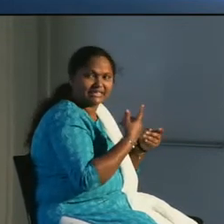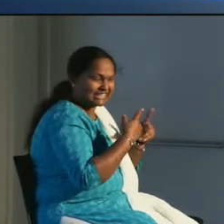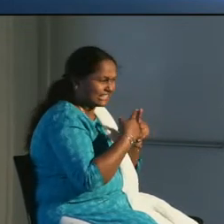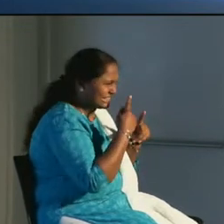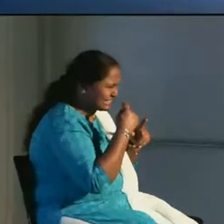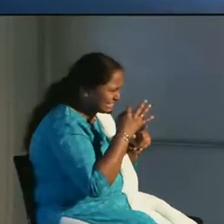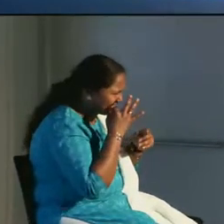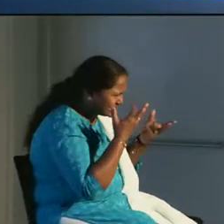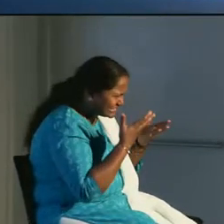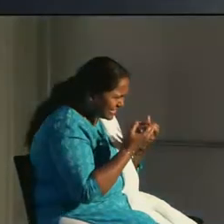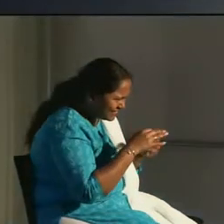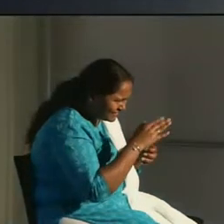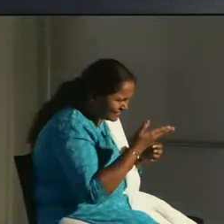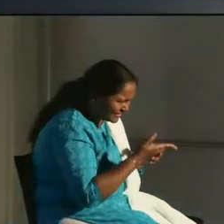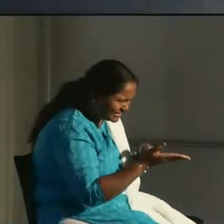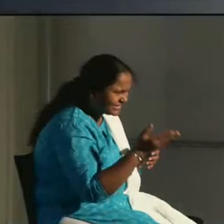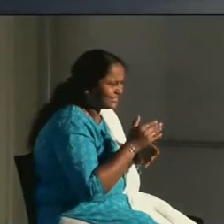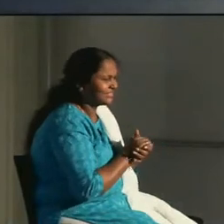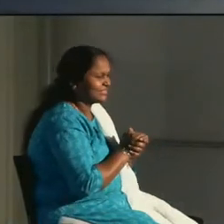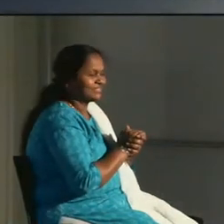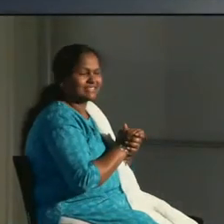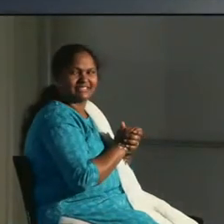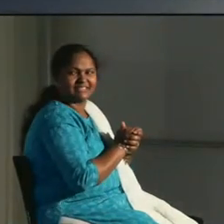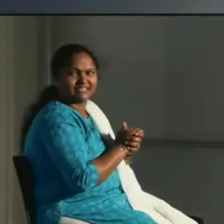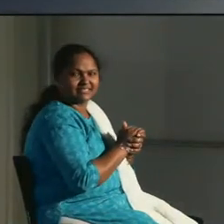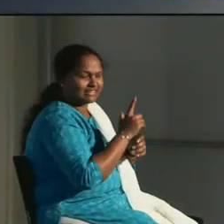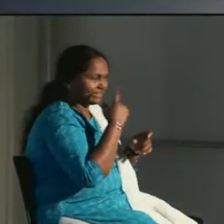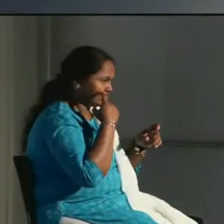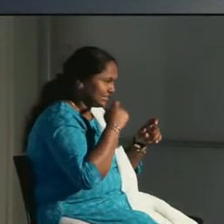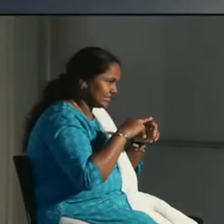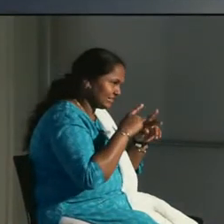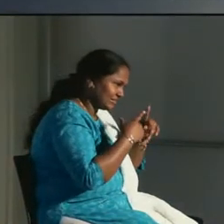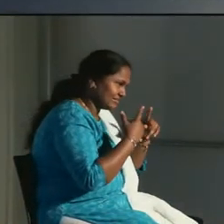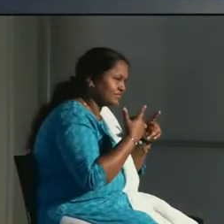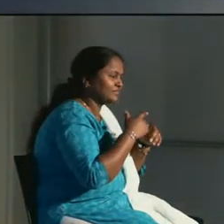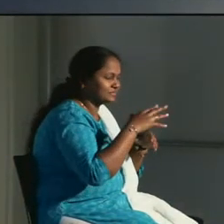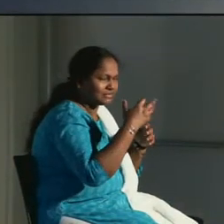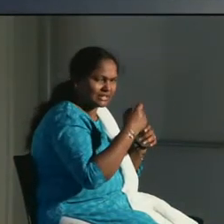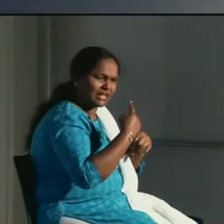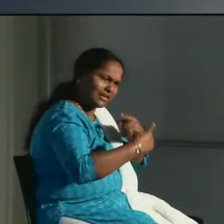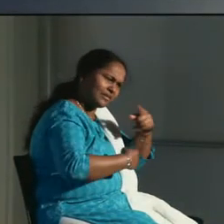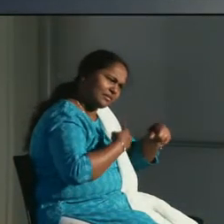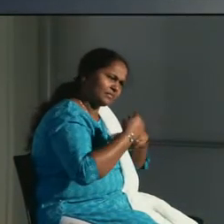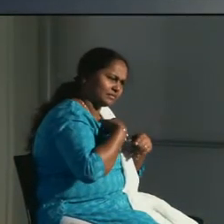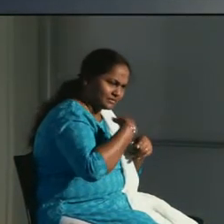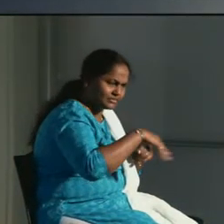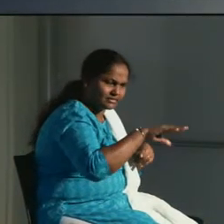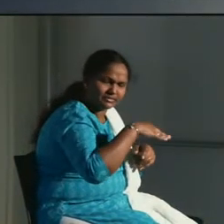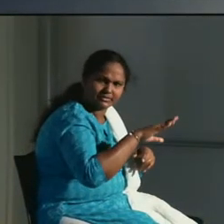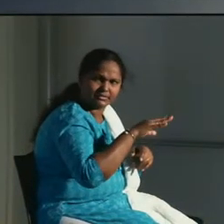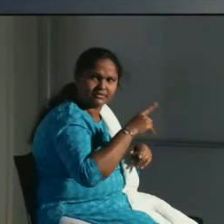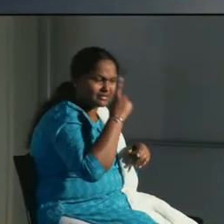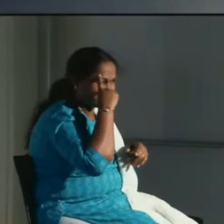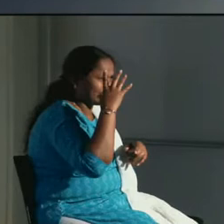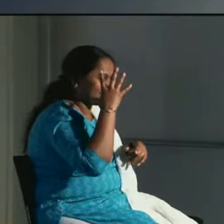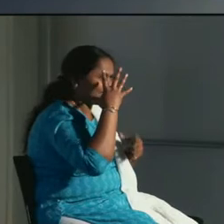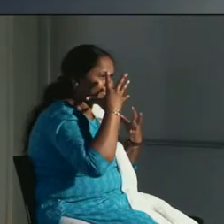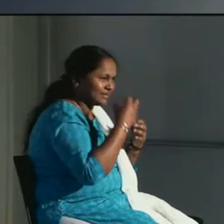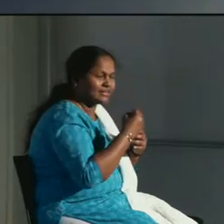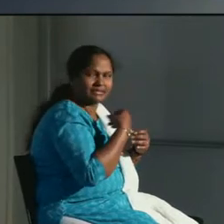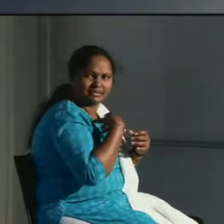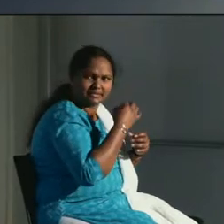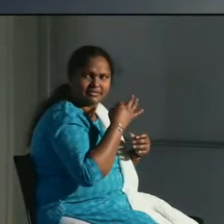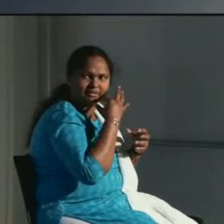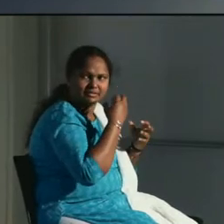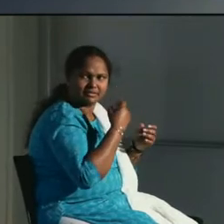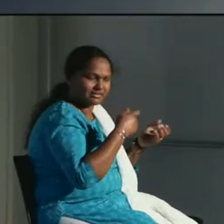there, on the left of the space. And every day I would go, in the afternoon, I would unwind,